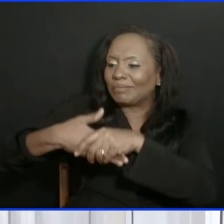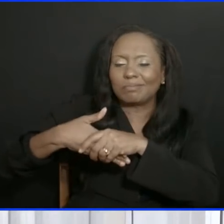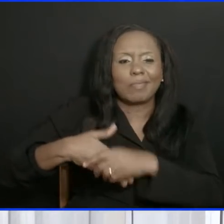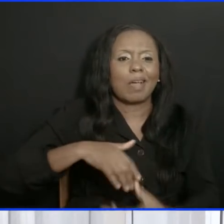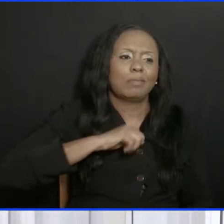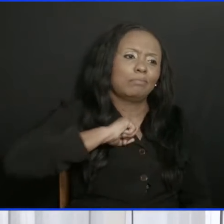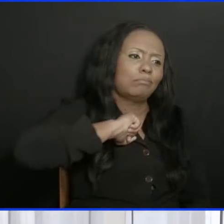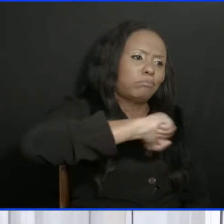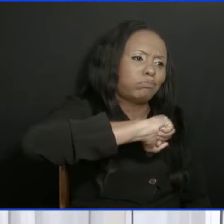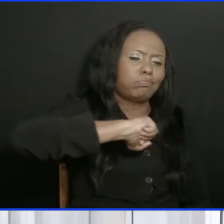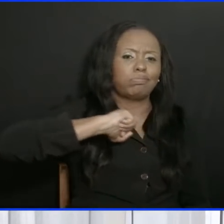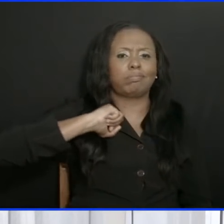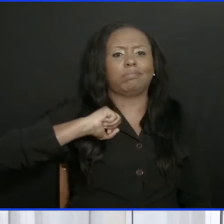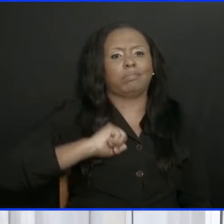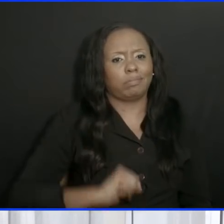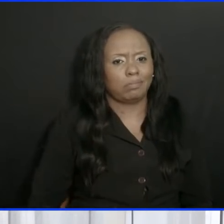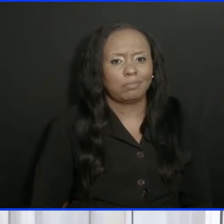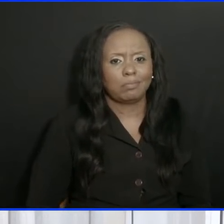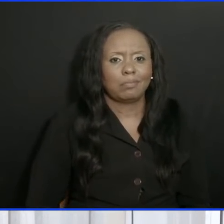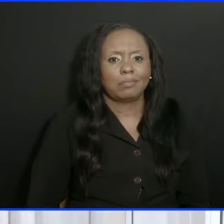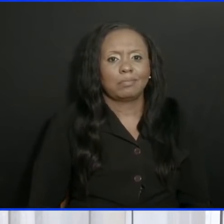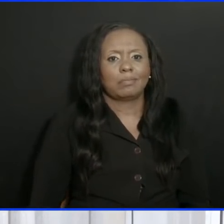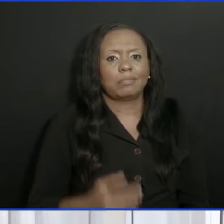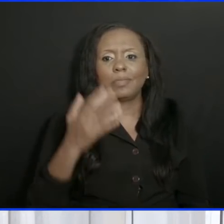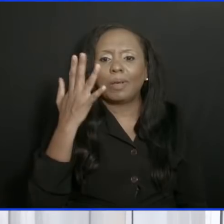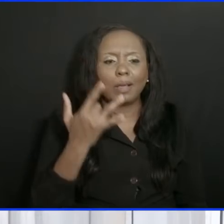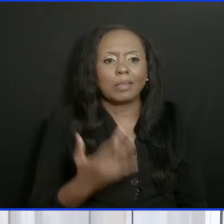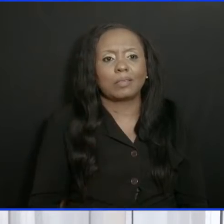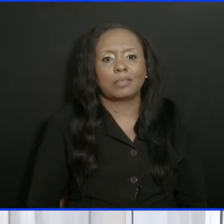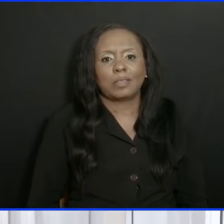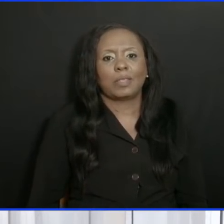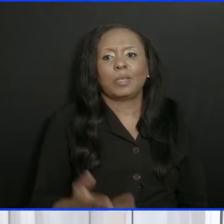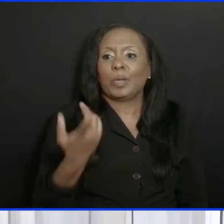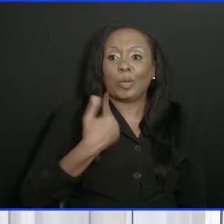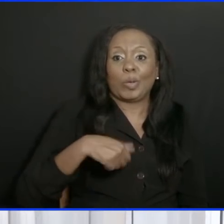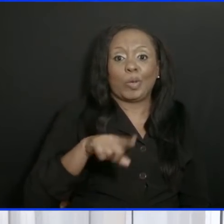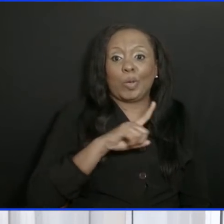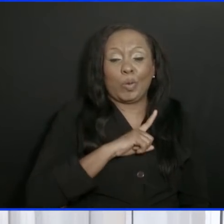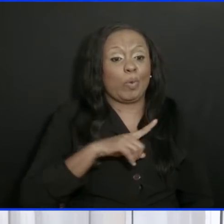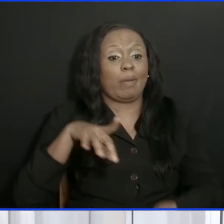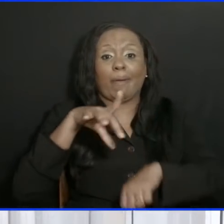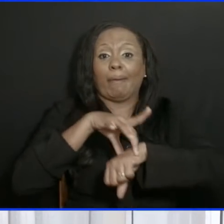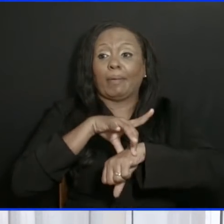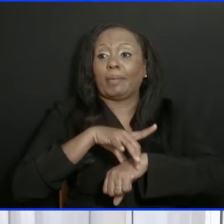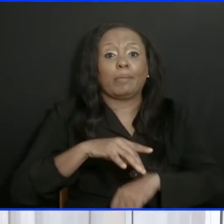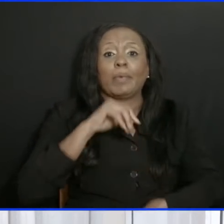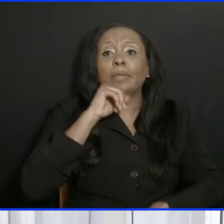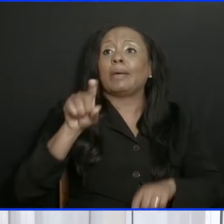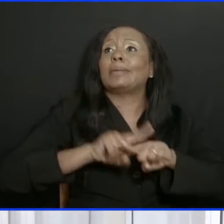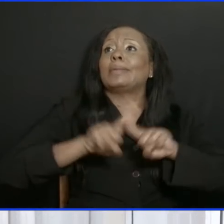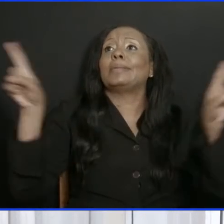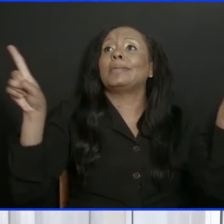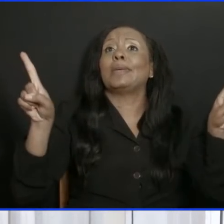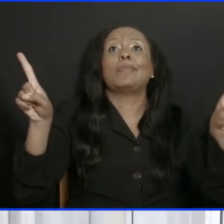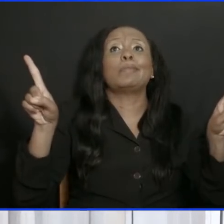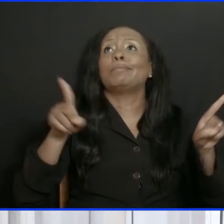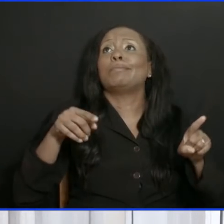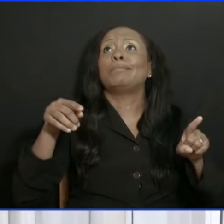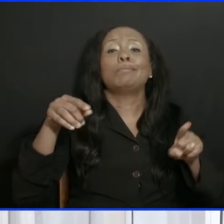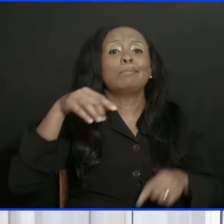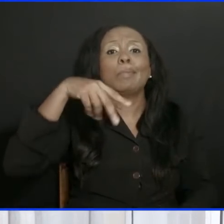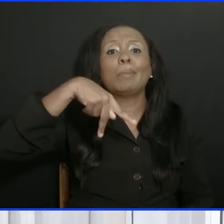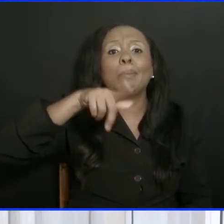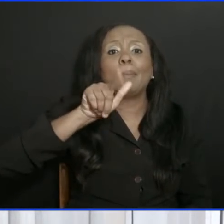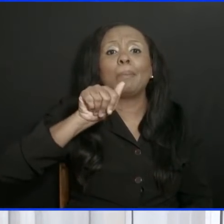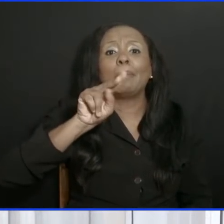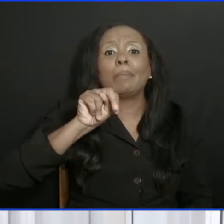this. And why? Is Barbados on Mars? No, it isn't. Barbados is right here on planet Earth, the same place where the United States